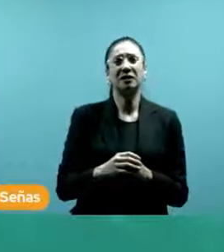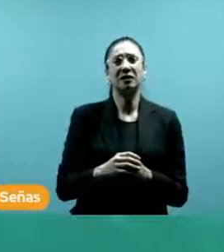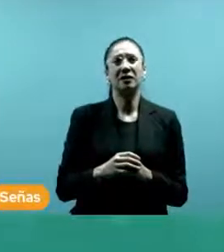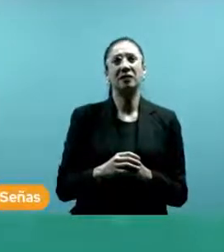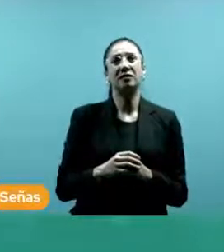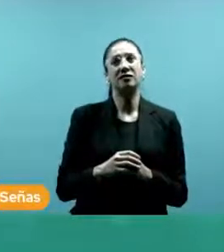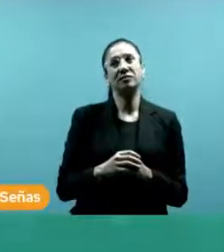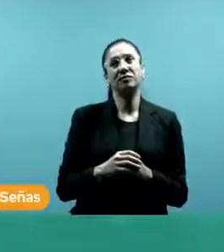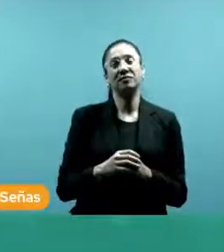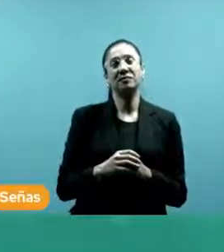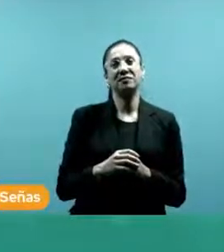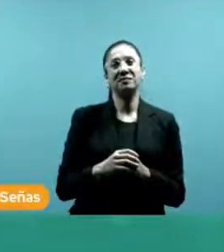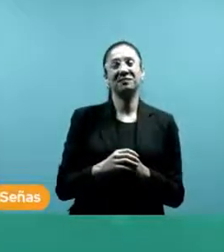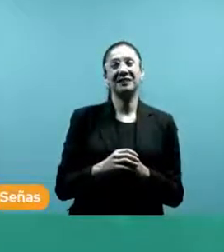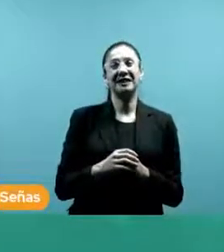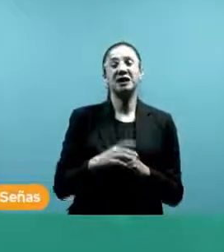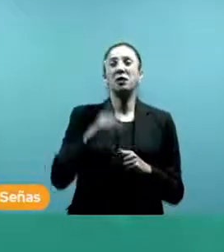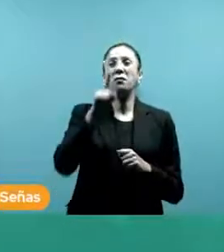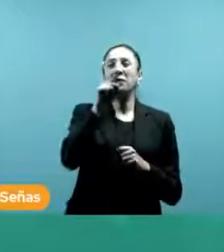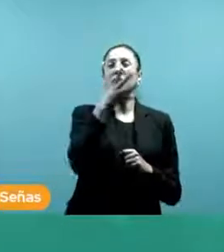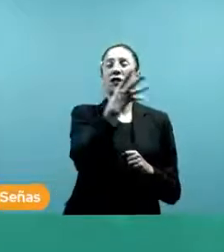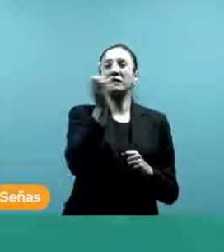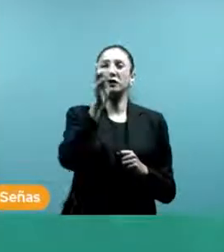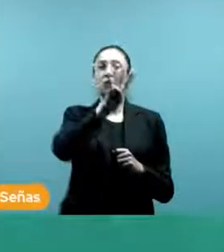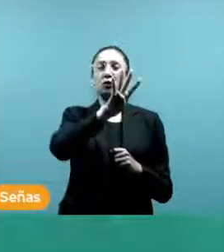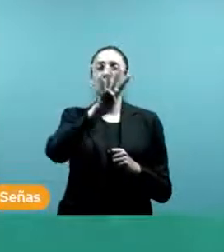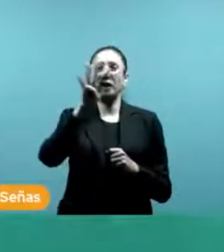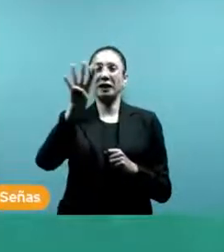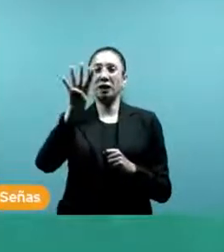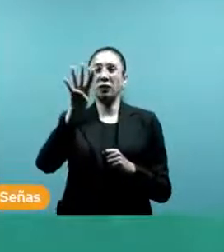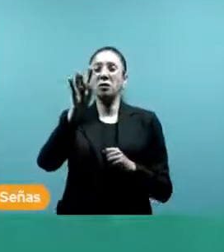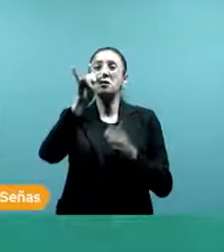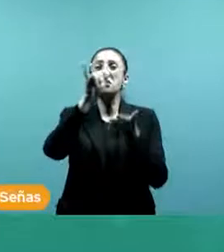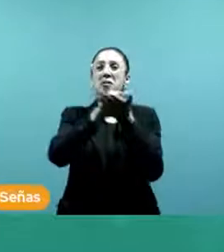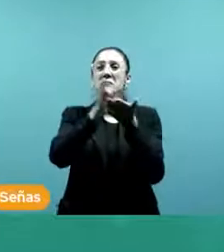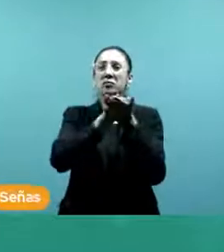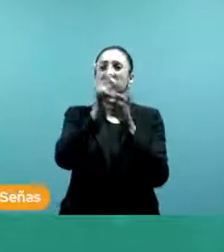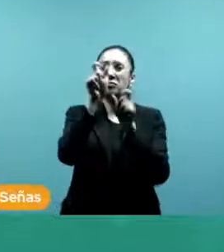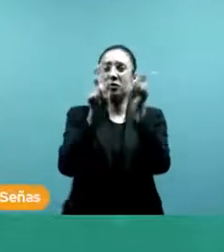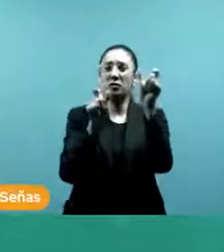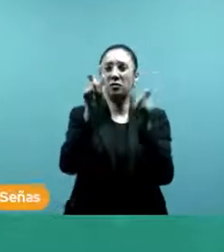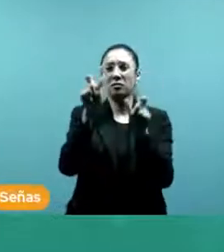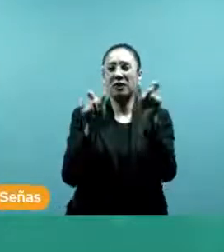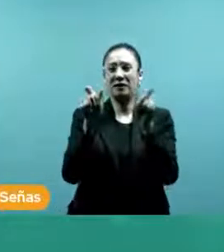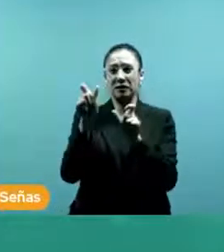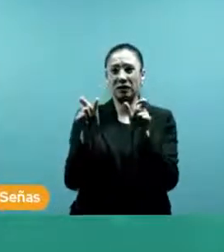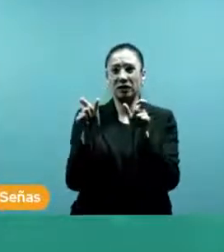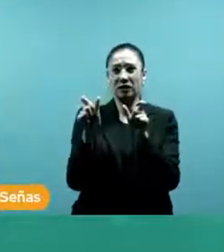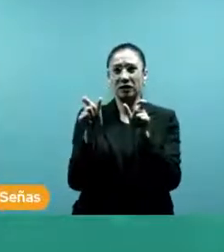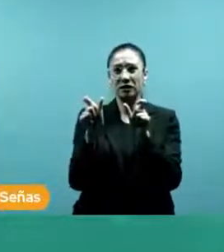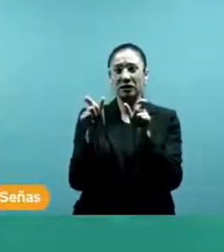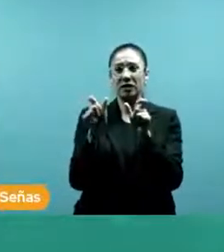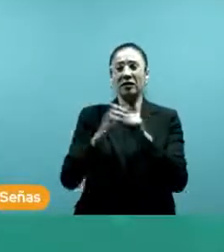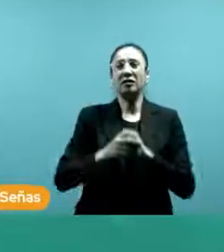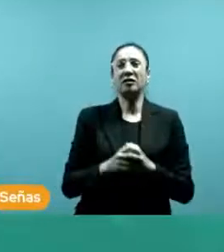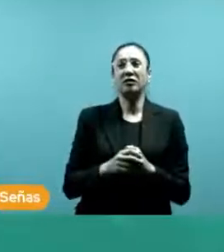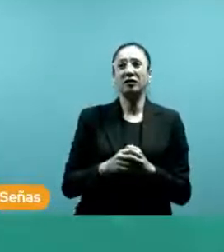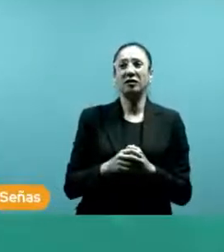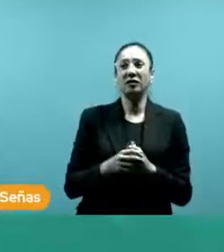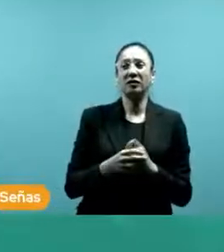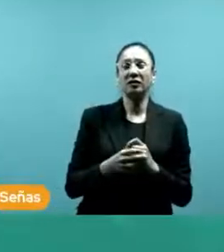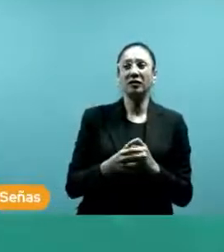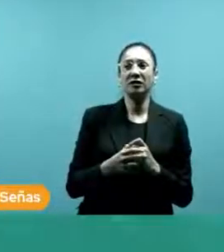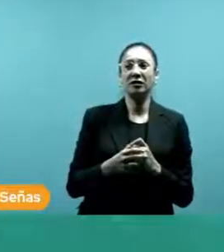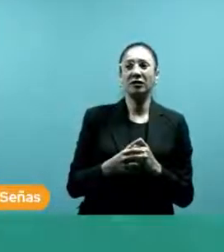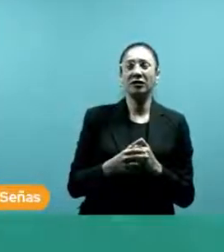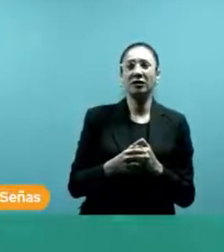Vemos en 1944 las mismas personas. So this is the site today.